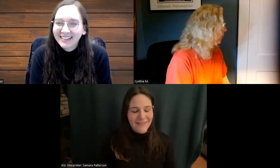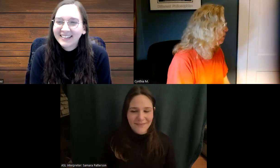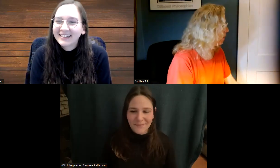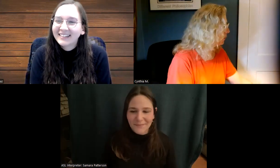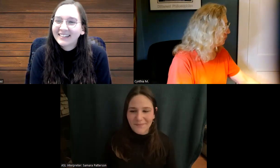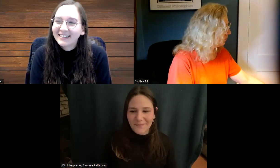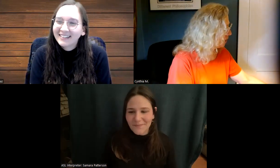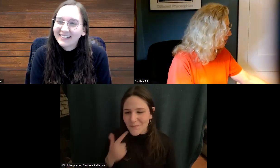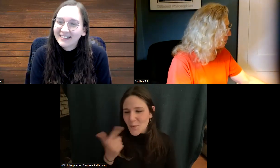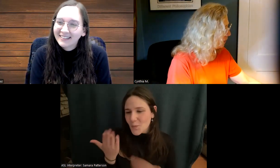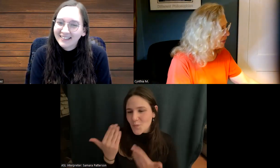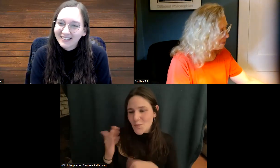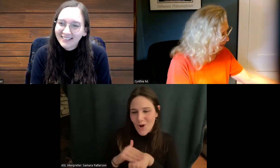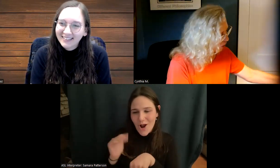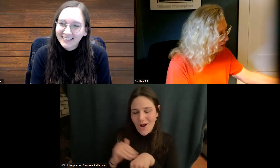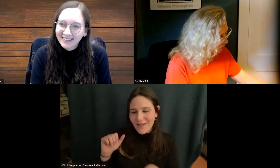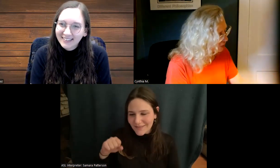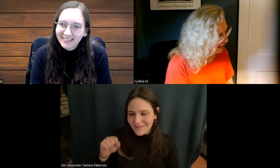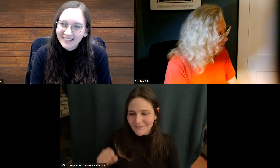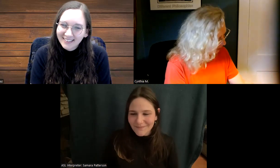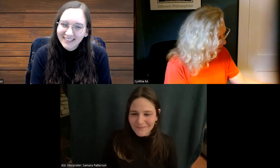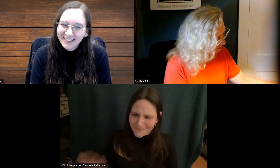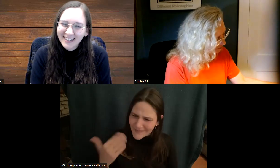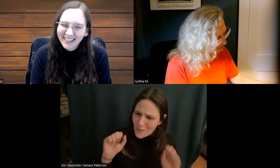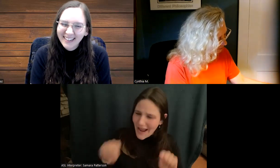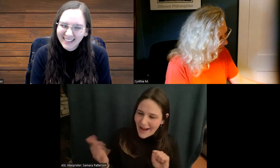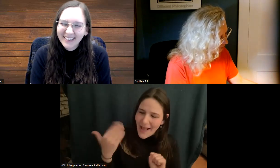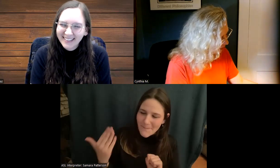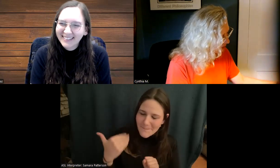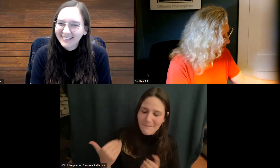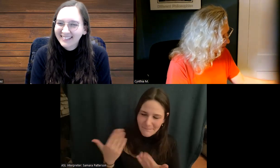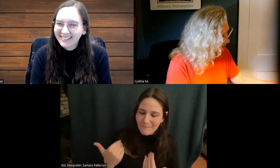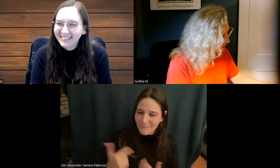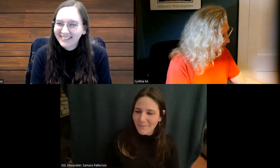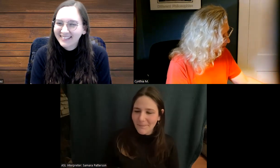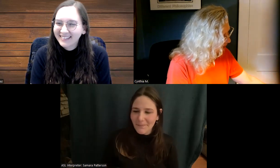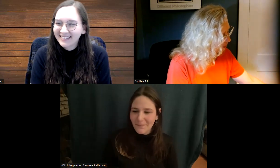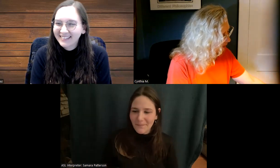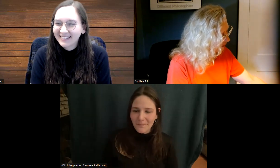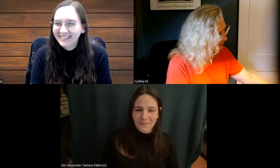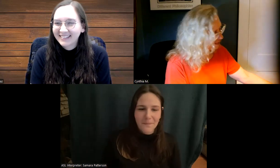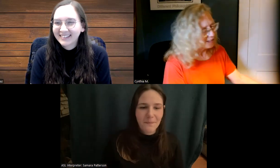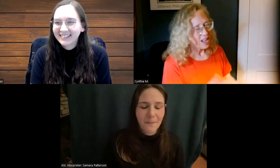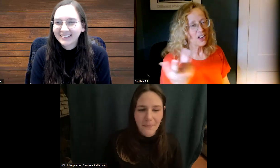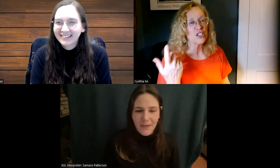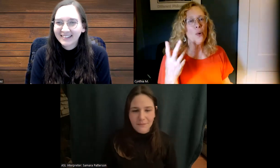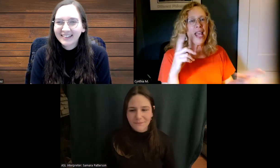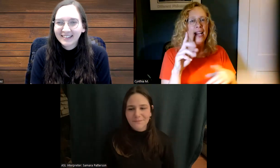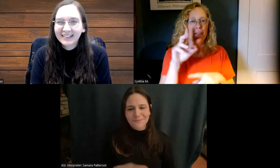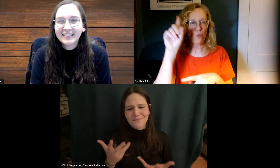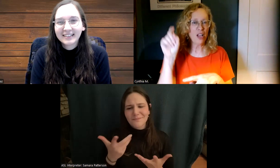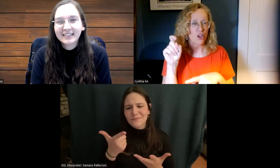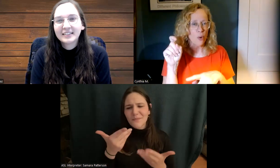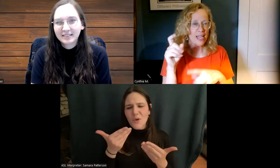LaRue. Come on. Come on up here. Come on over here. You can come. Come on. Come on. Up here. Just go